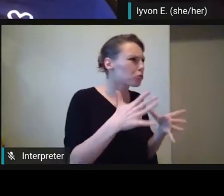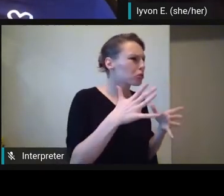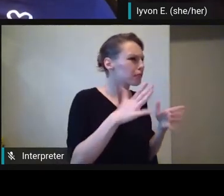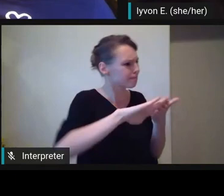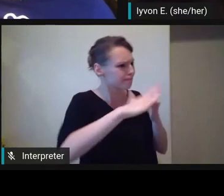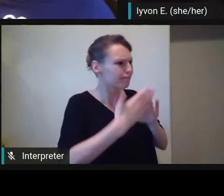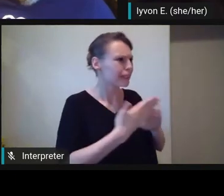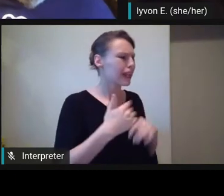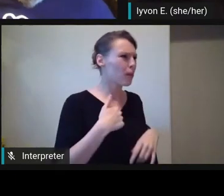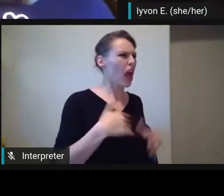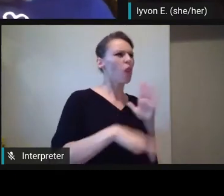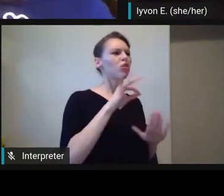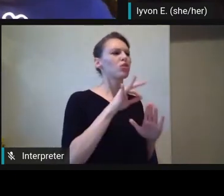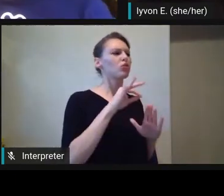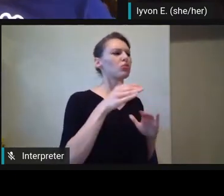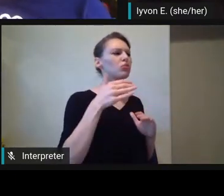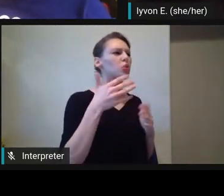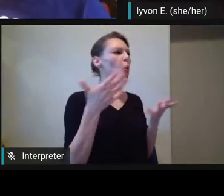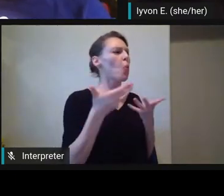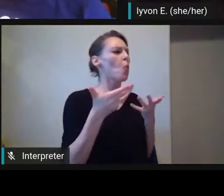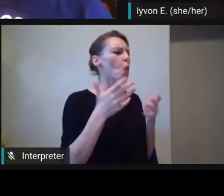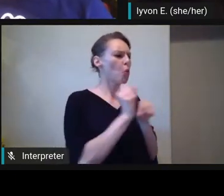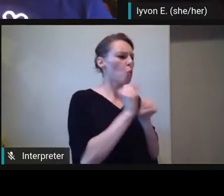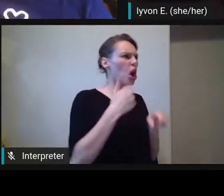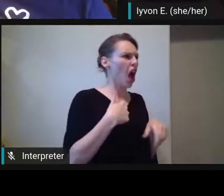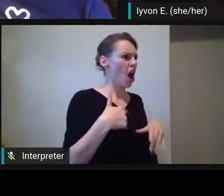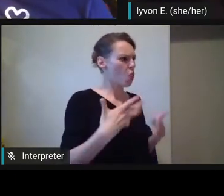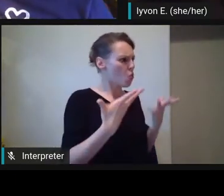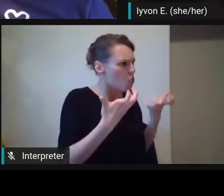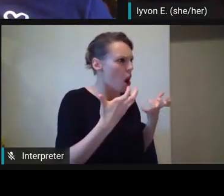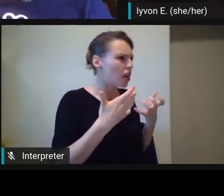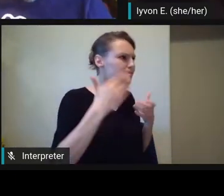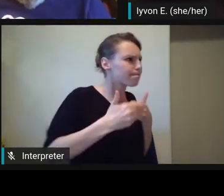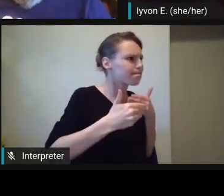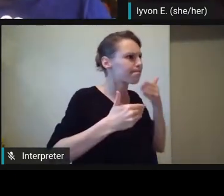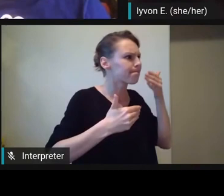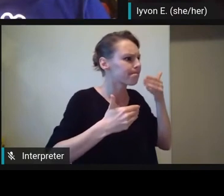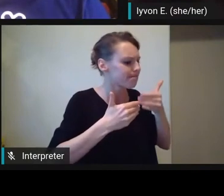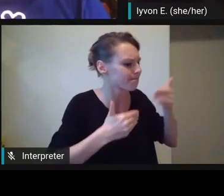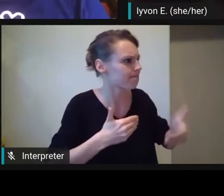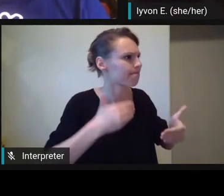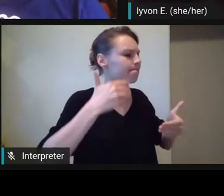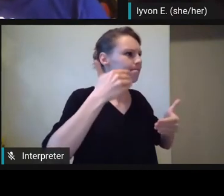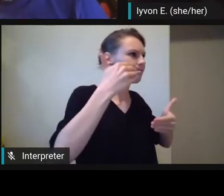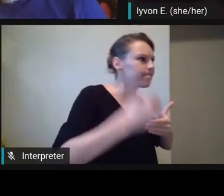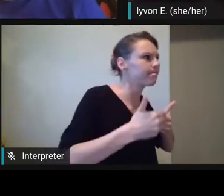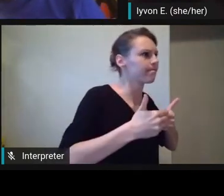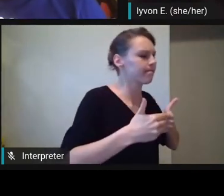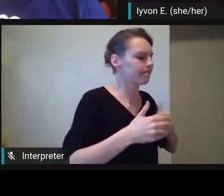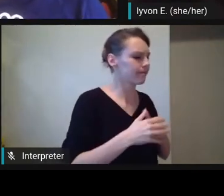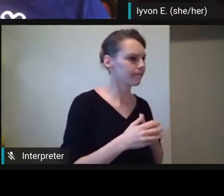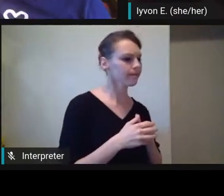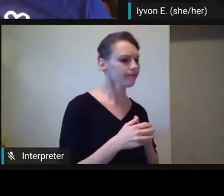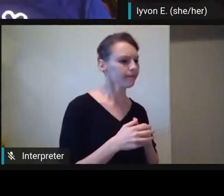right, I'm going to choose really carefully and take the time to make it really awesome. So like, I had this hugely fortunate opportunity to